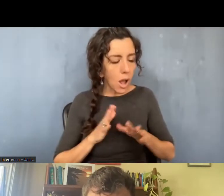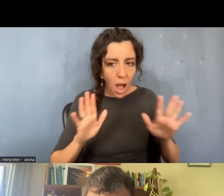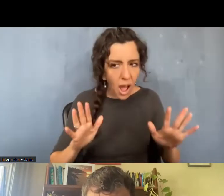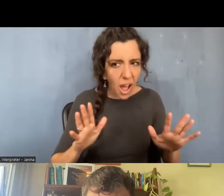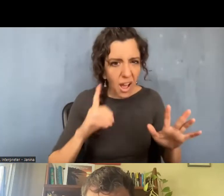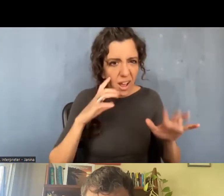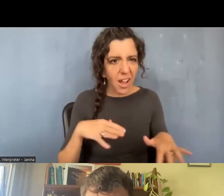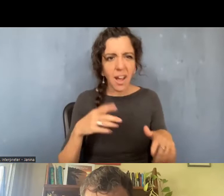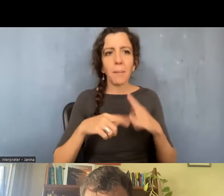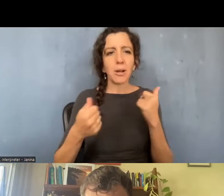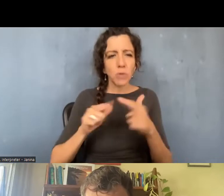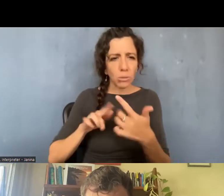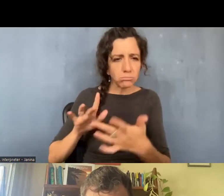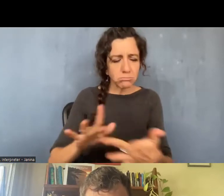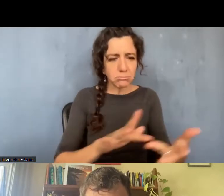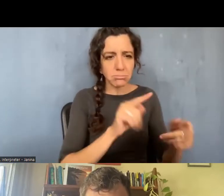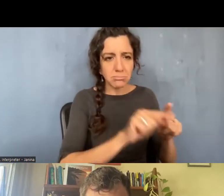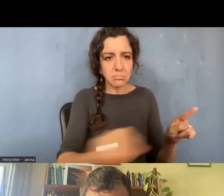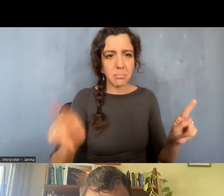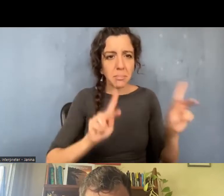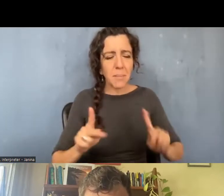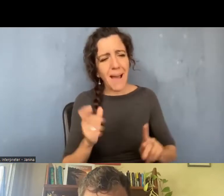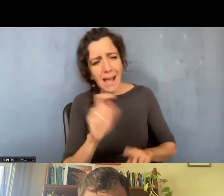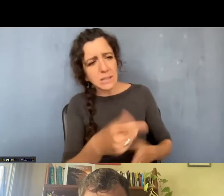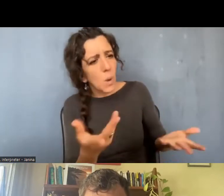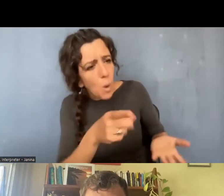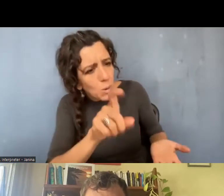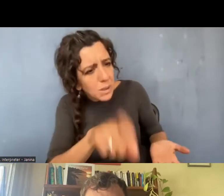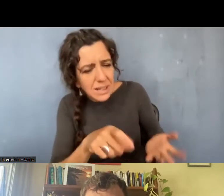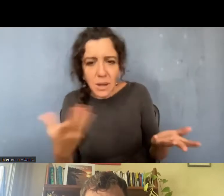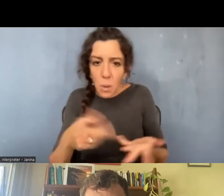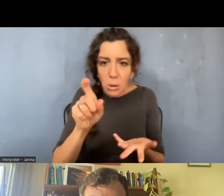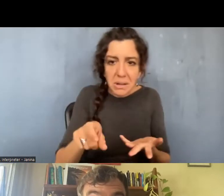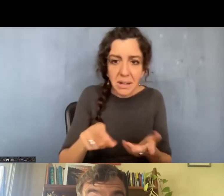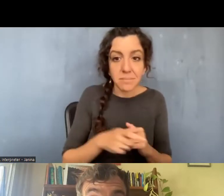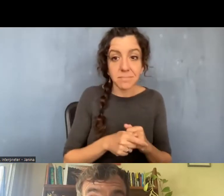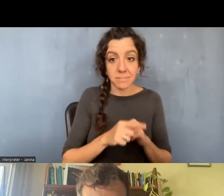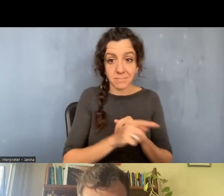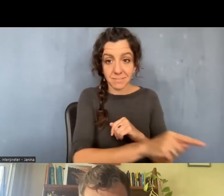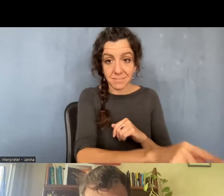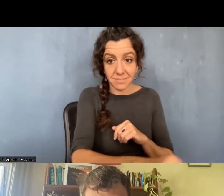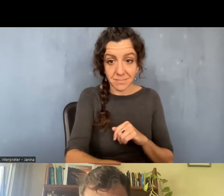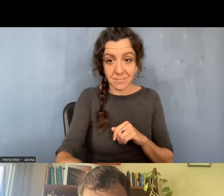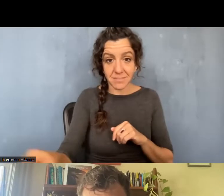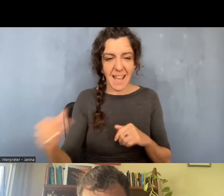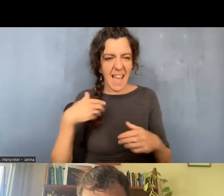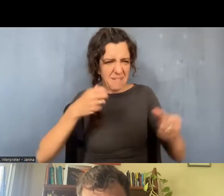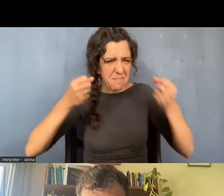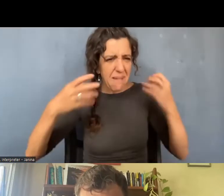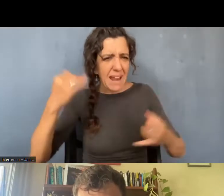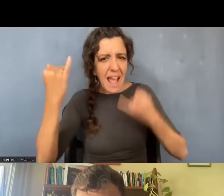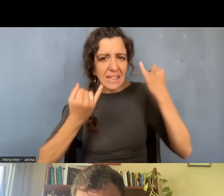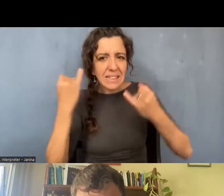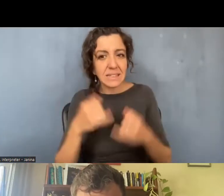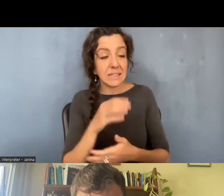out to members of this community and ask them what they need. The people from the town are filled with ideas. While some